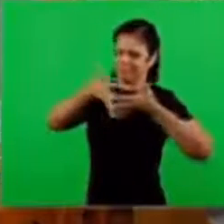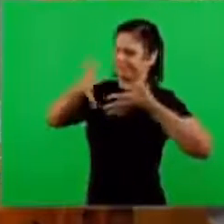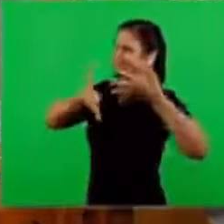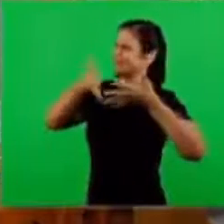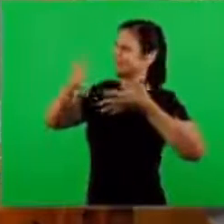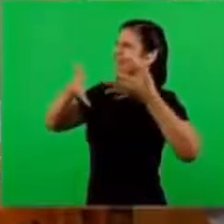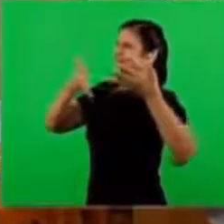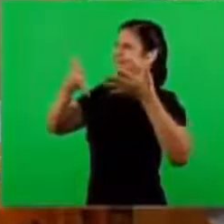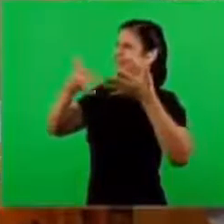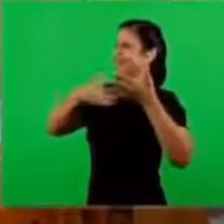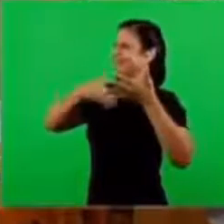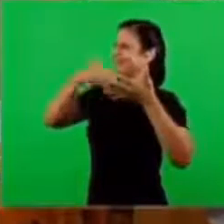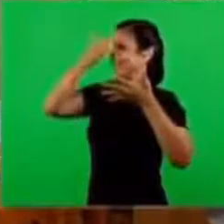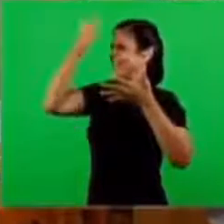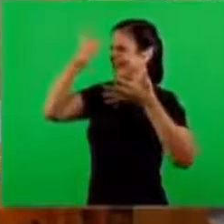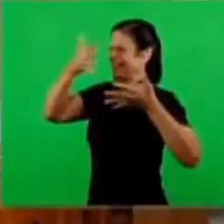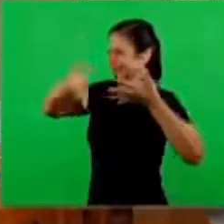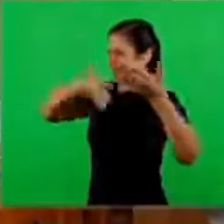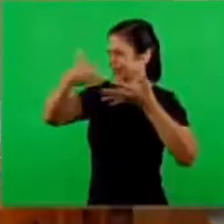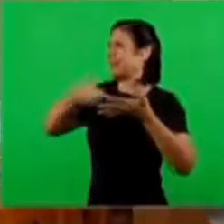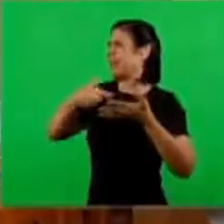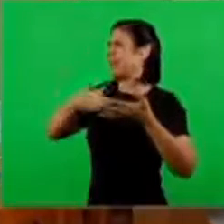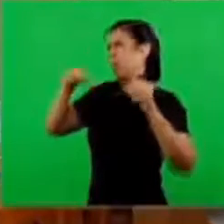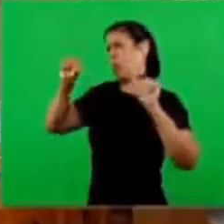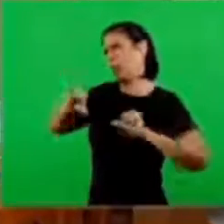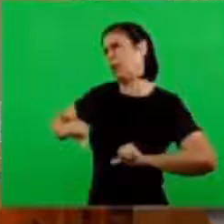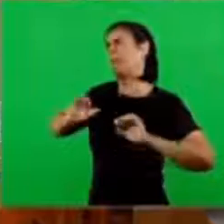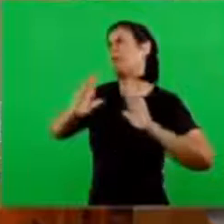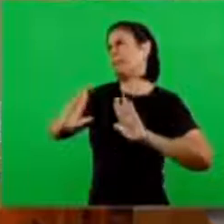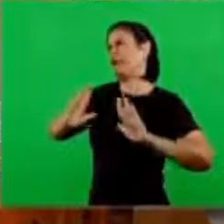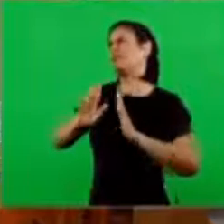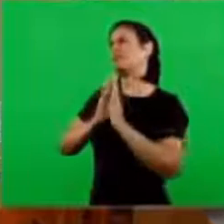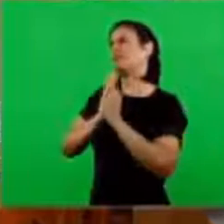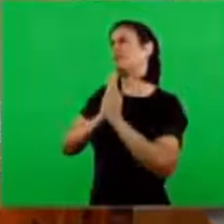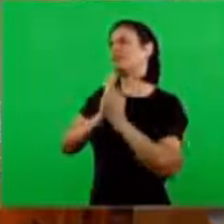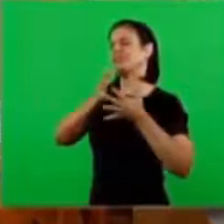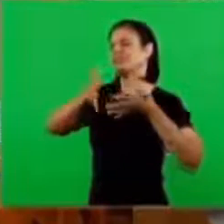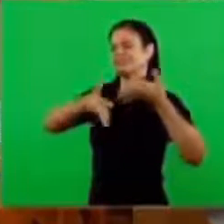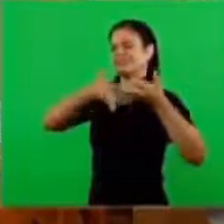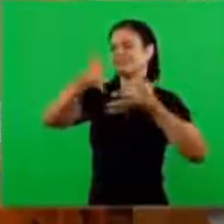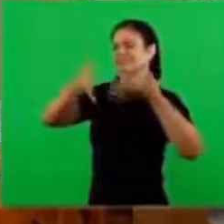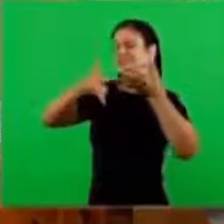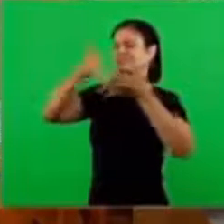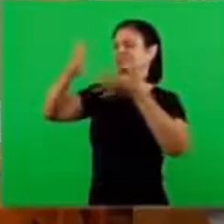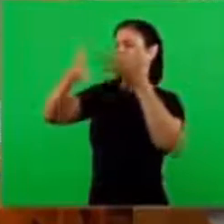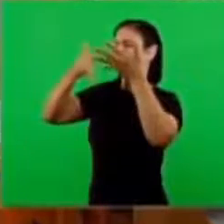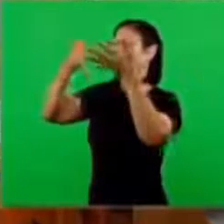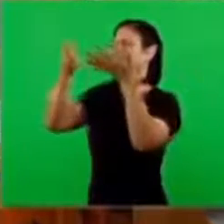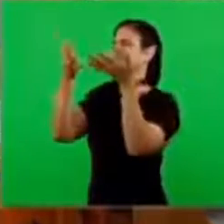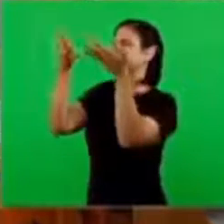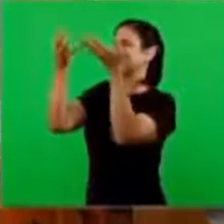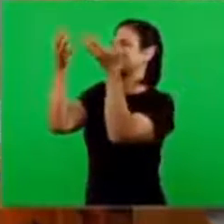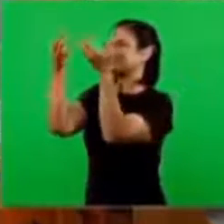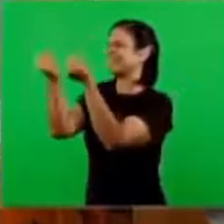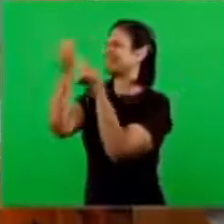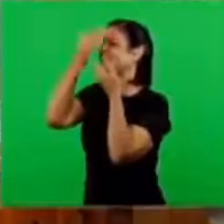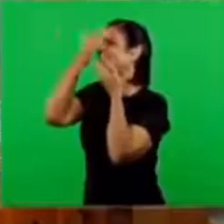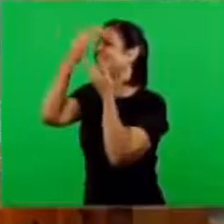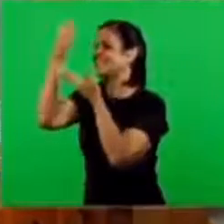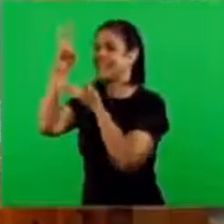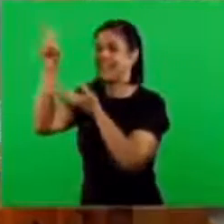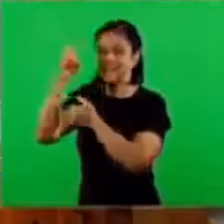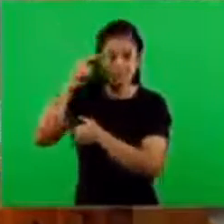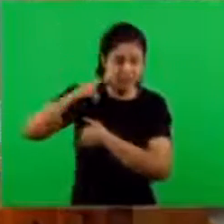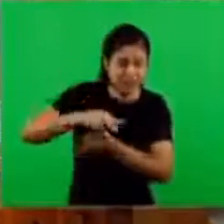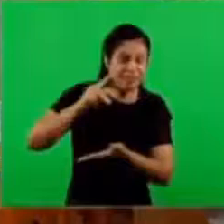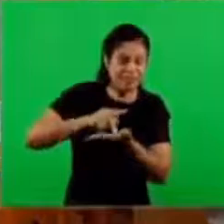What they offer was the lamb. Now we offer the blood. Jesus, here am I. I'm needed. So